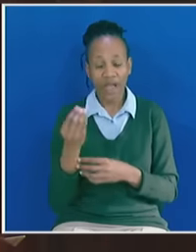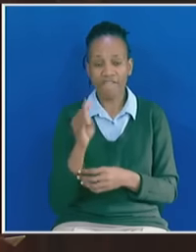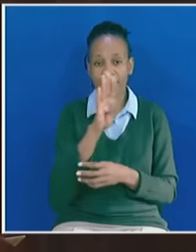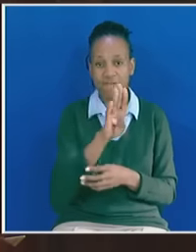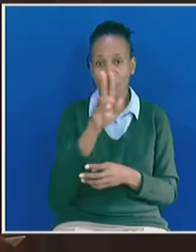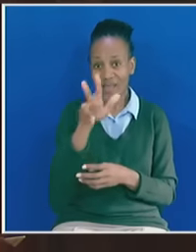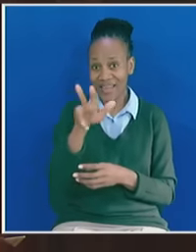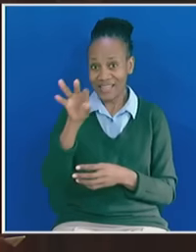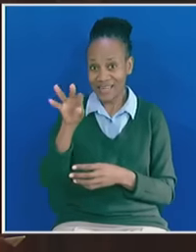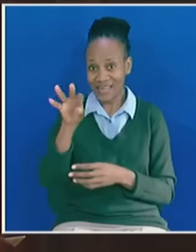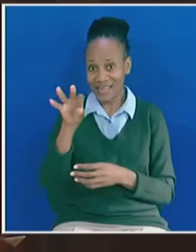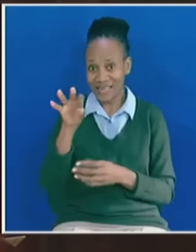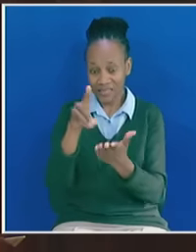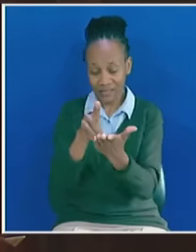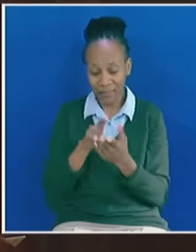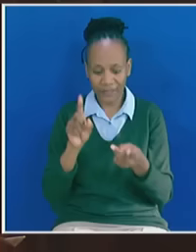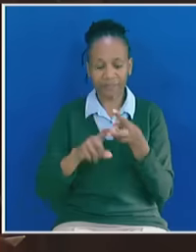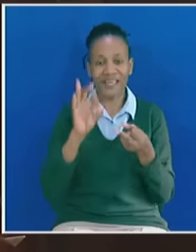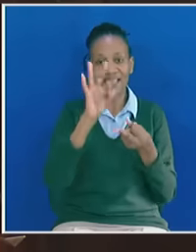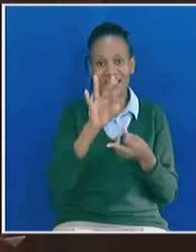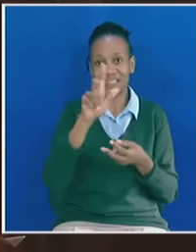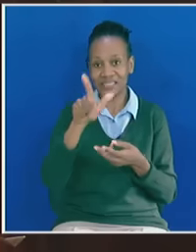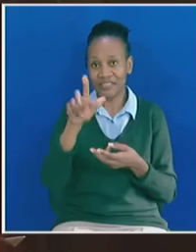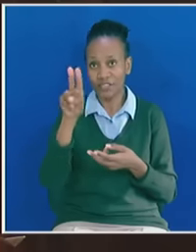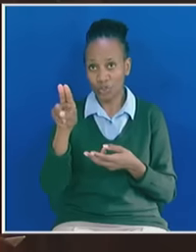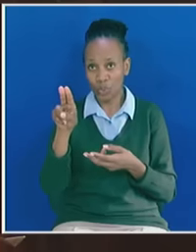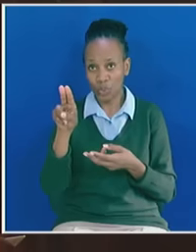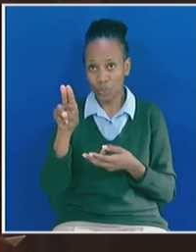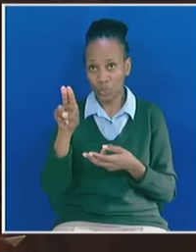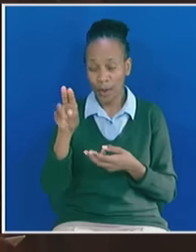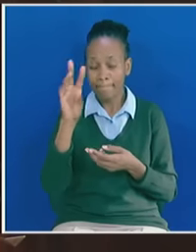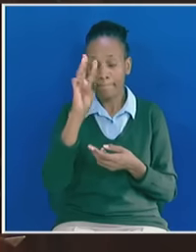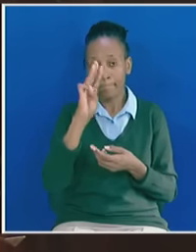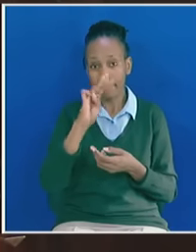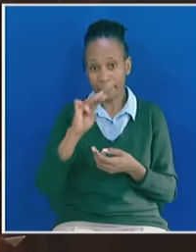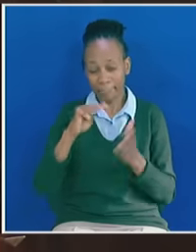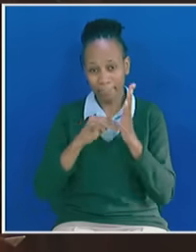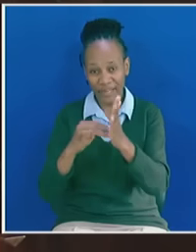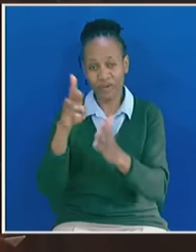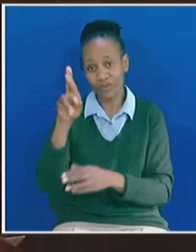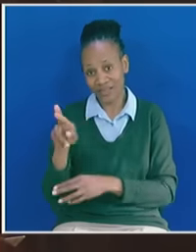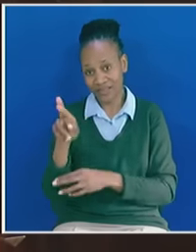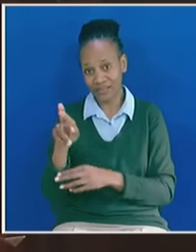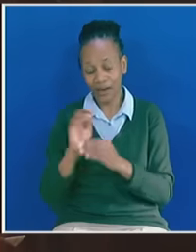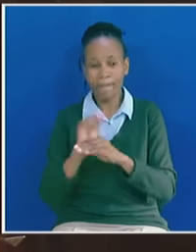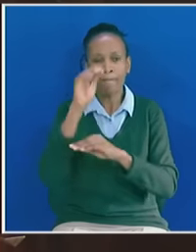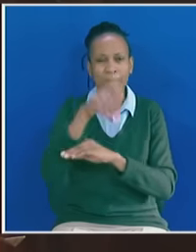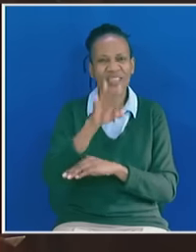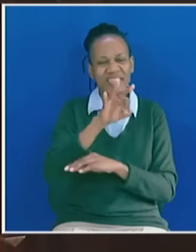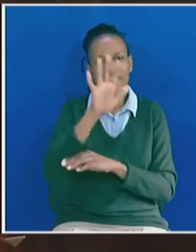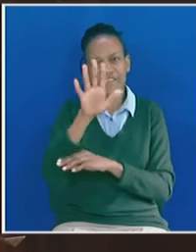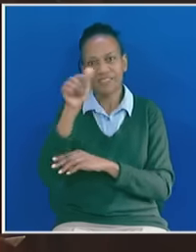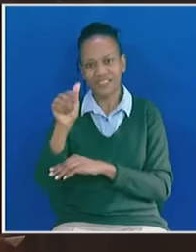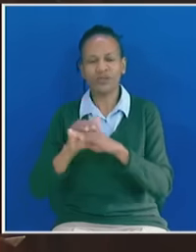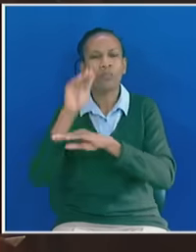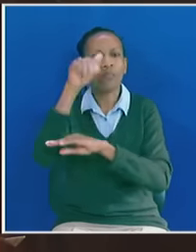of orders, 372, that is worth 372 million rands, more than 356 million